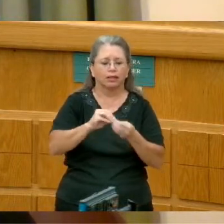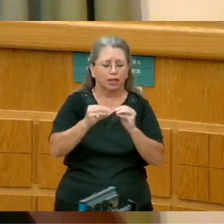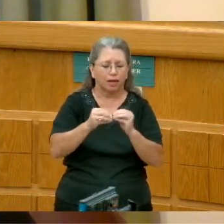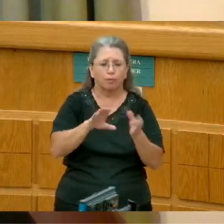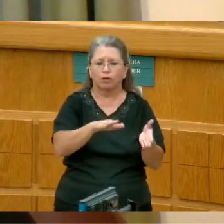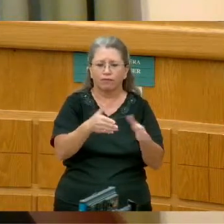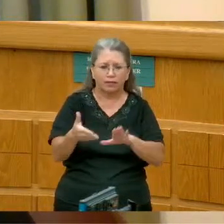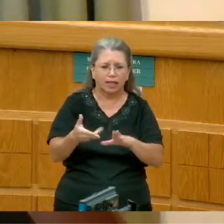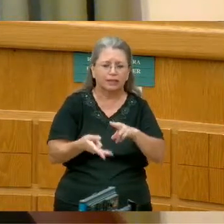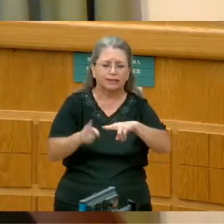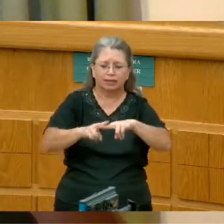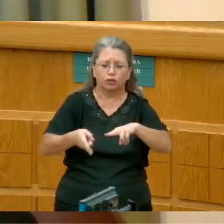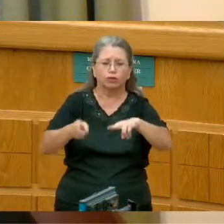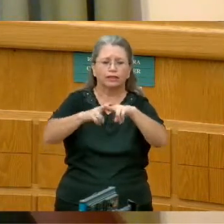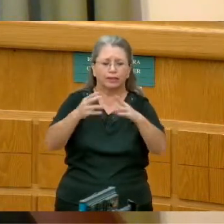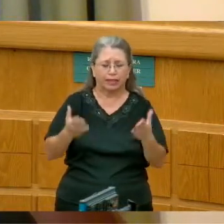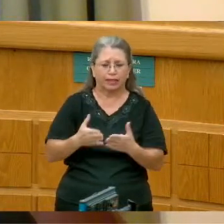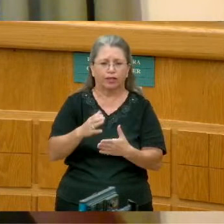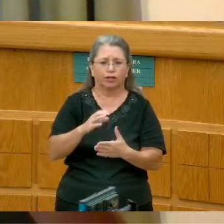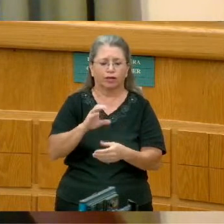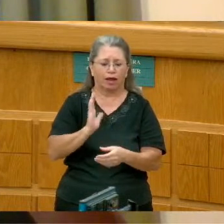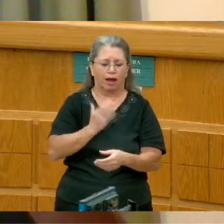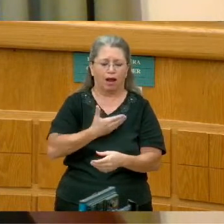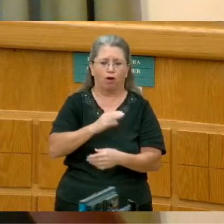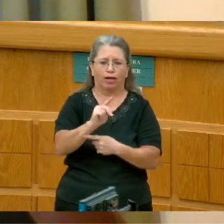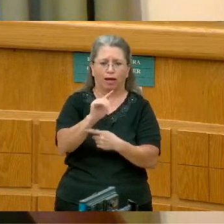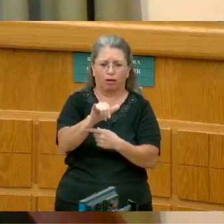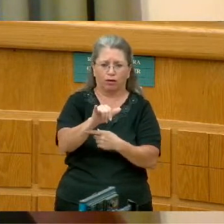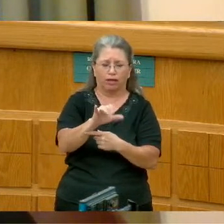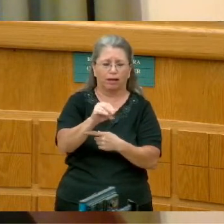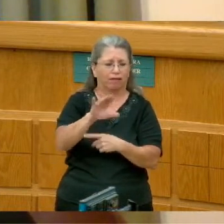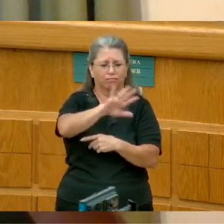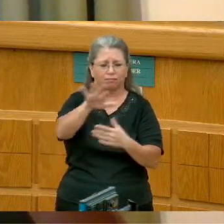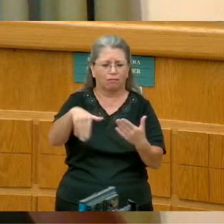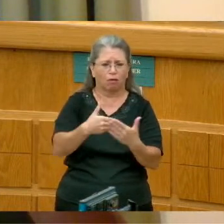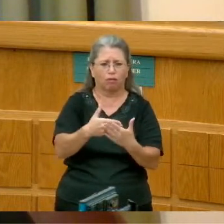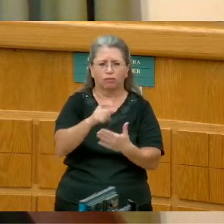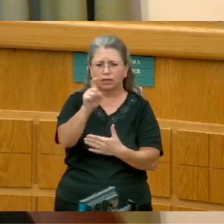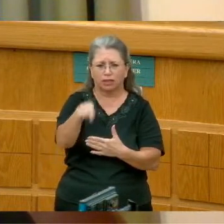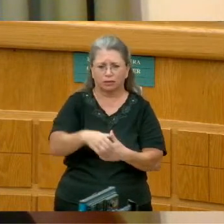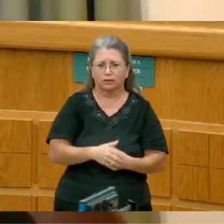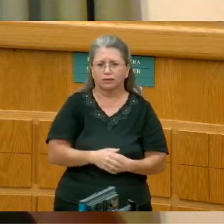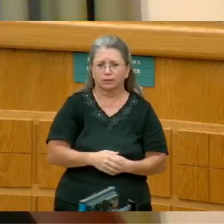and in Texas as a whole, and the story of those who died are emerging.